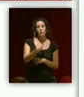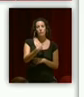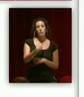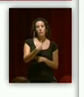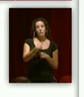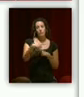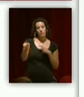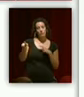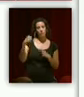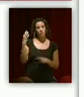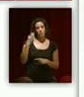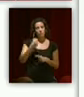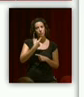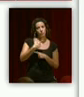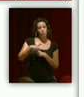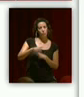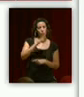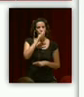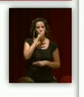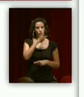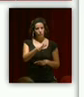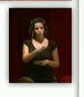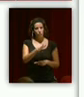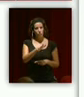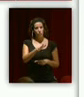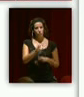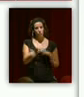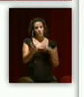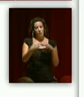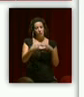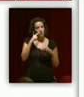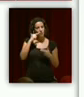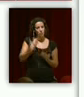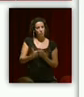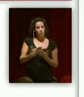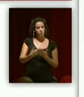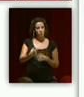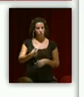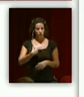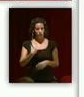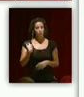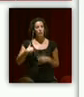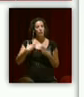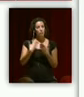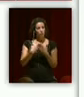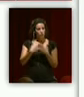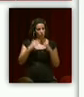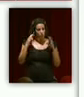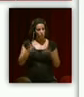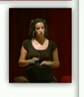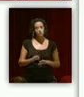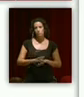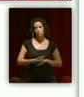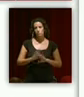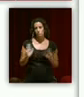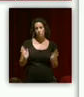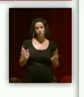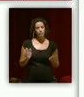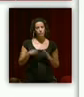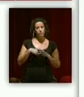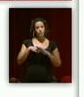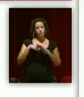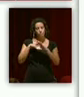email address, and they will submit a confirmation email with a link in order to verify the account. Once you click on